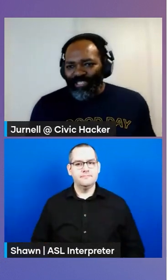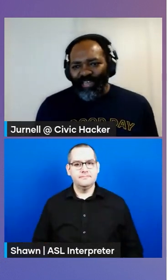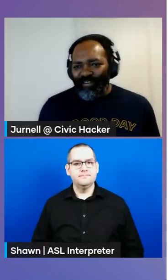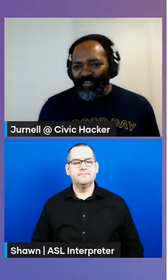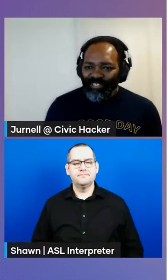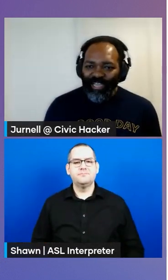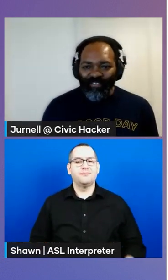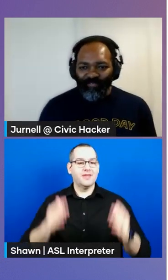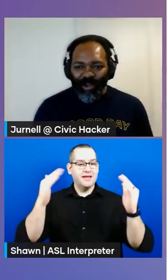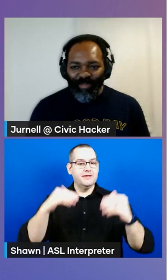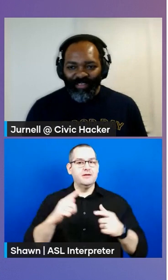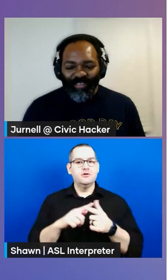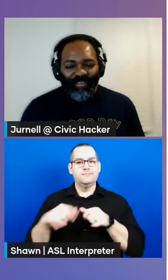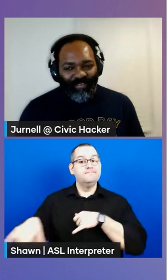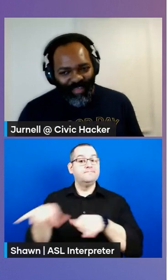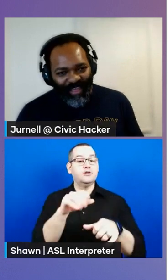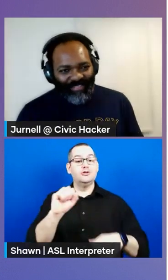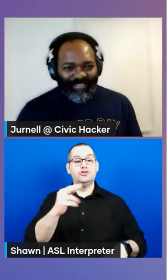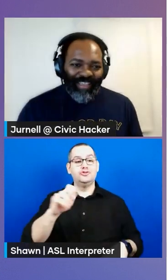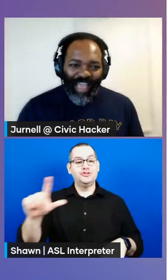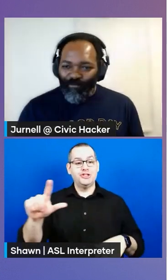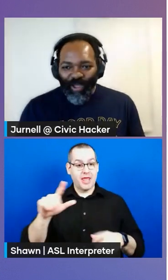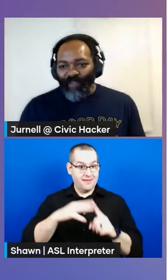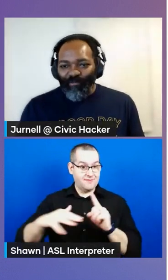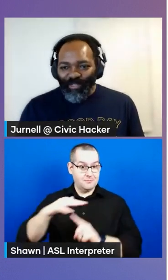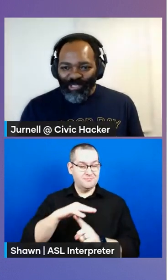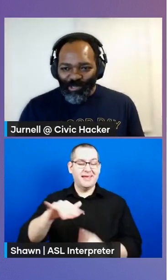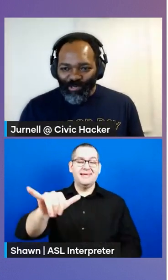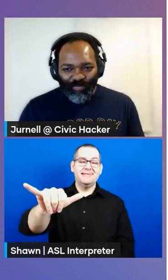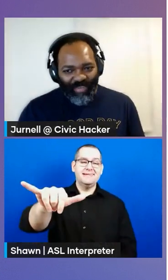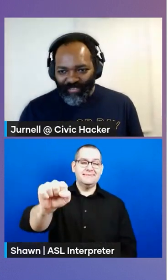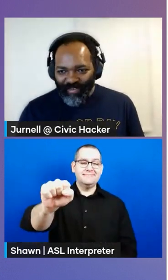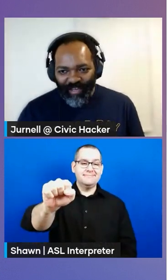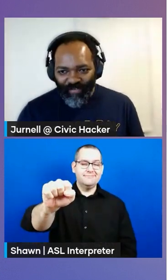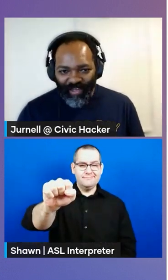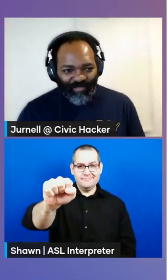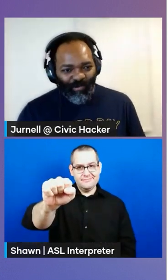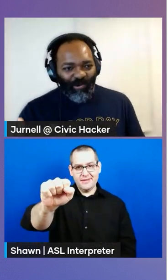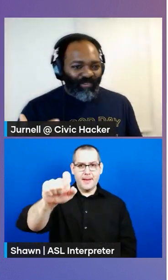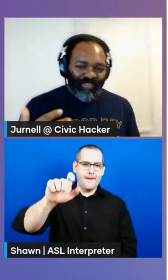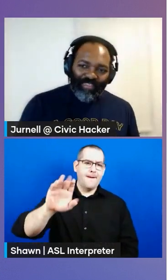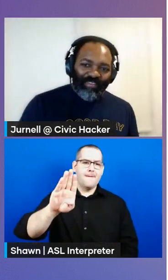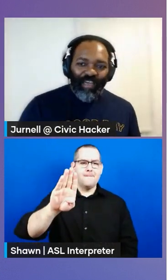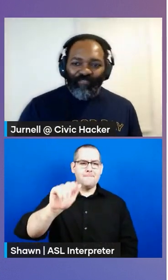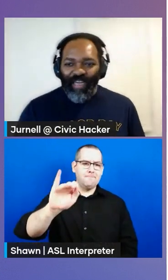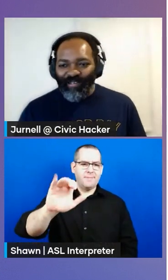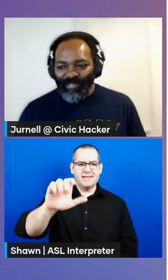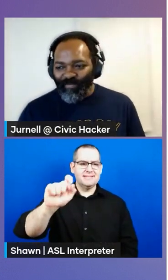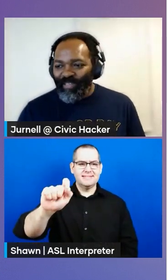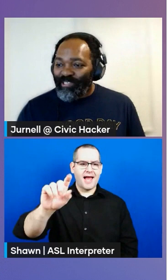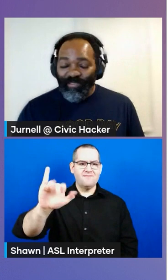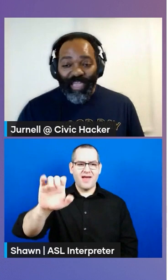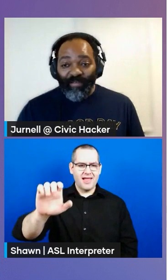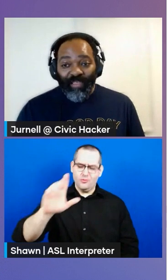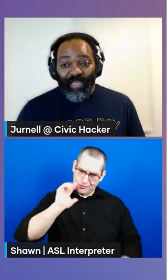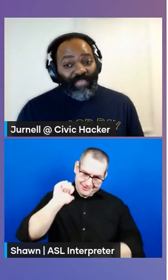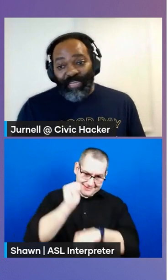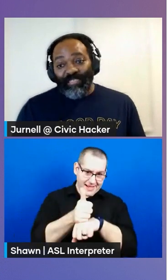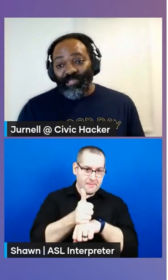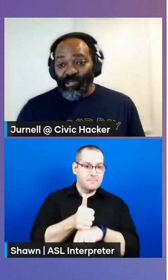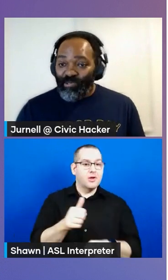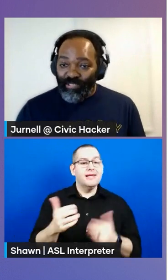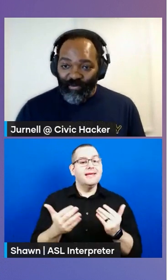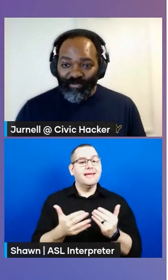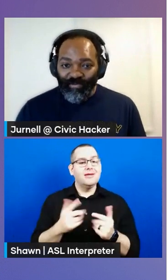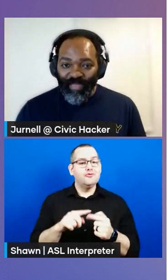Next, we're going to standardize the shell environment. Yes, I want everyone to use basic dot files, and we're going to set the dot files up so that it's